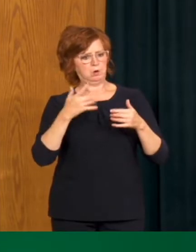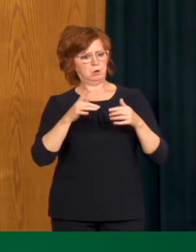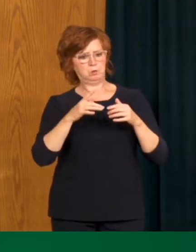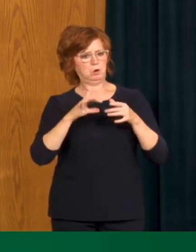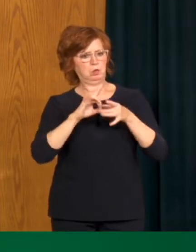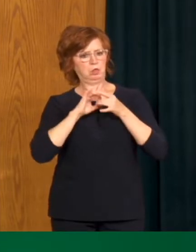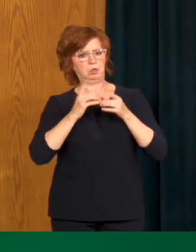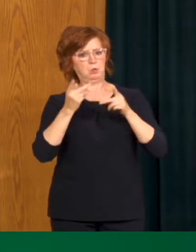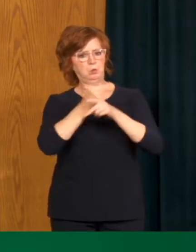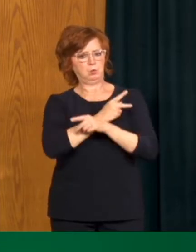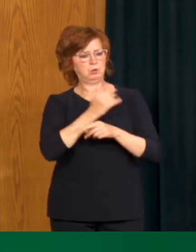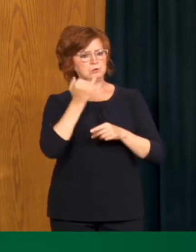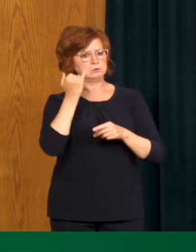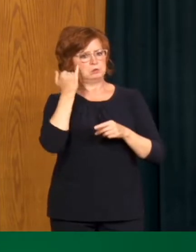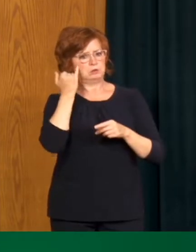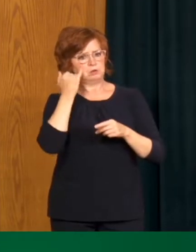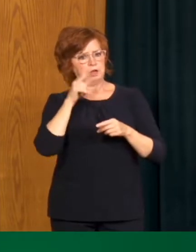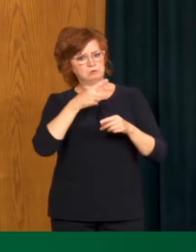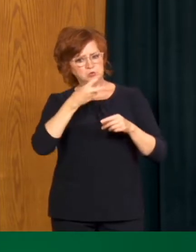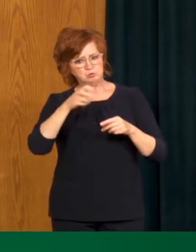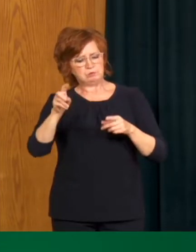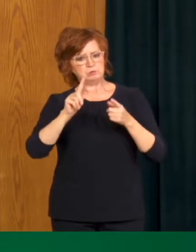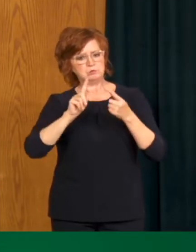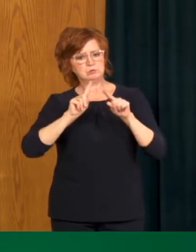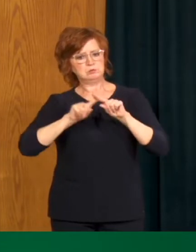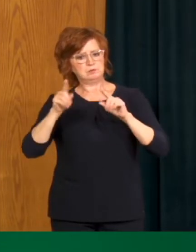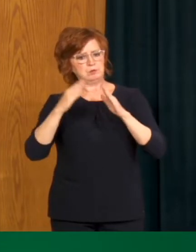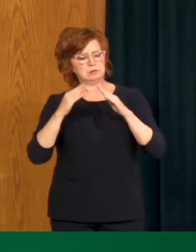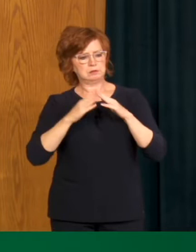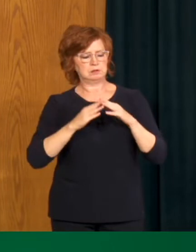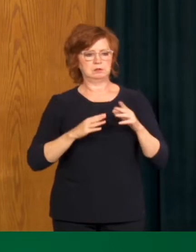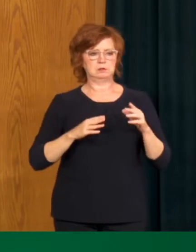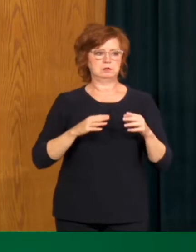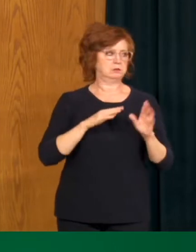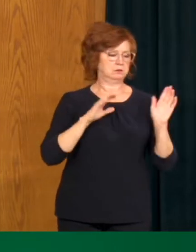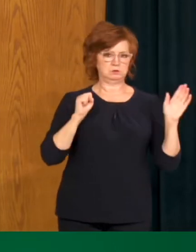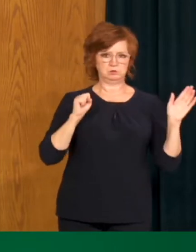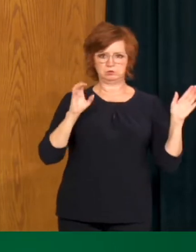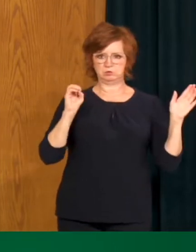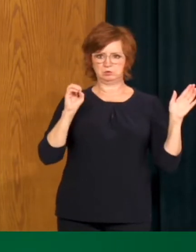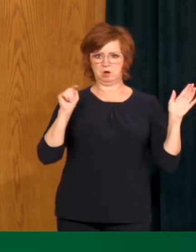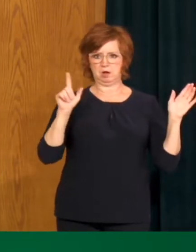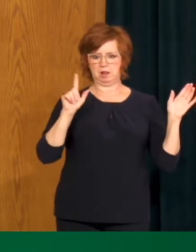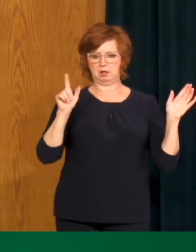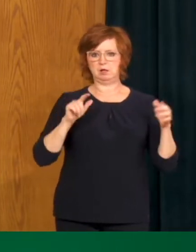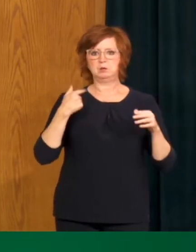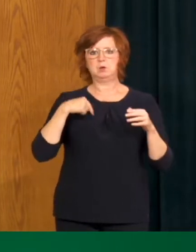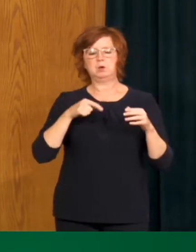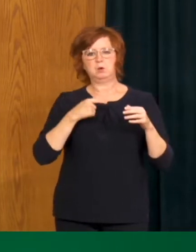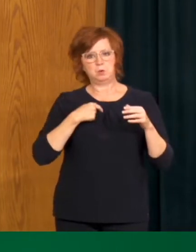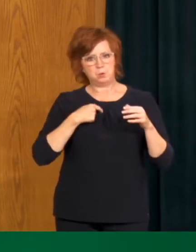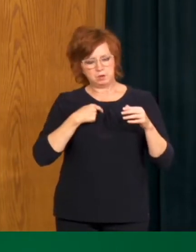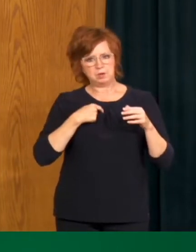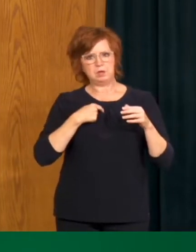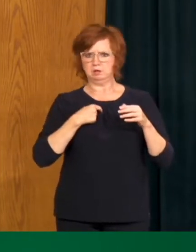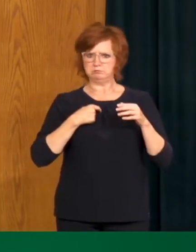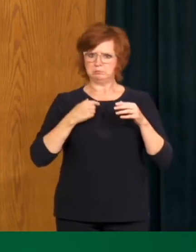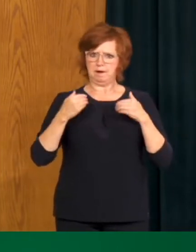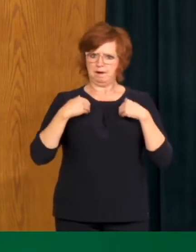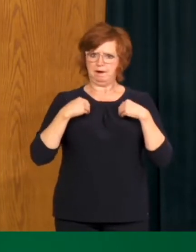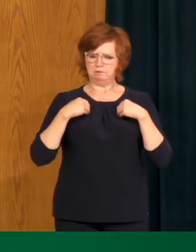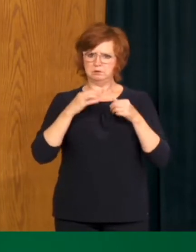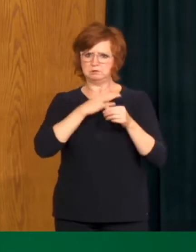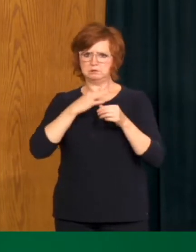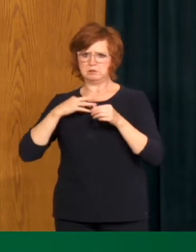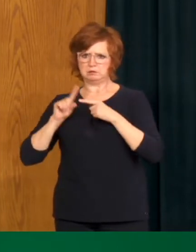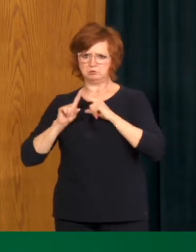So throughout the work with Hutterite colonies in the southwest and west central, we have been bringing staff on colony when invited. We haven't showed up